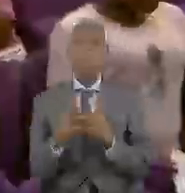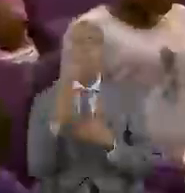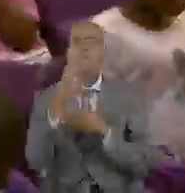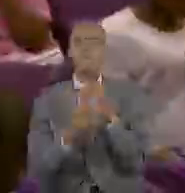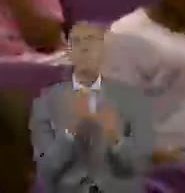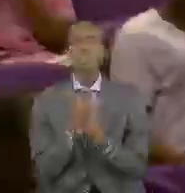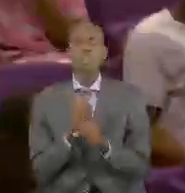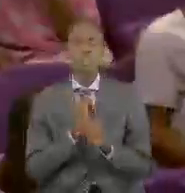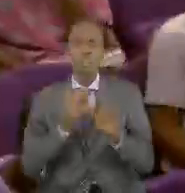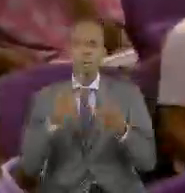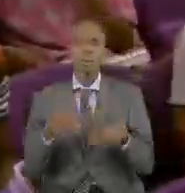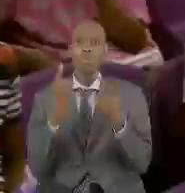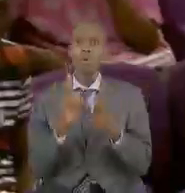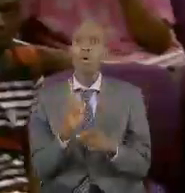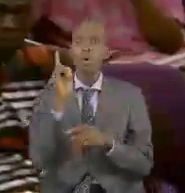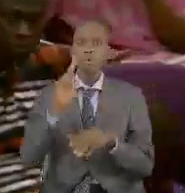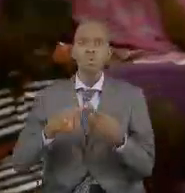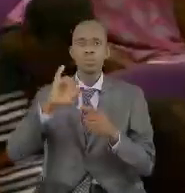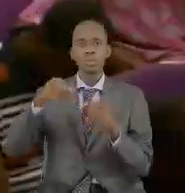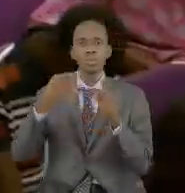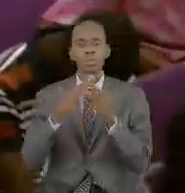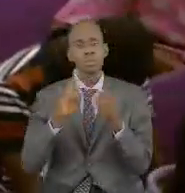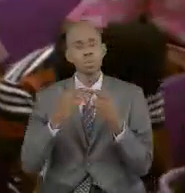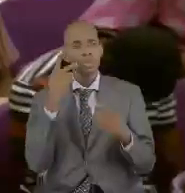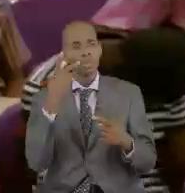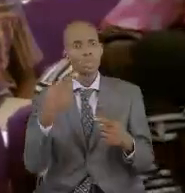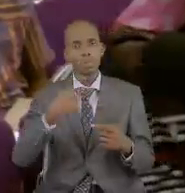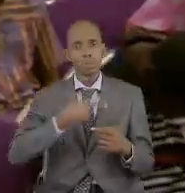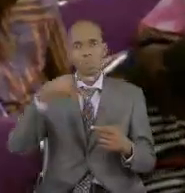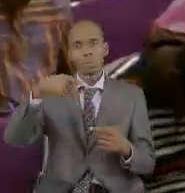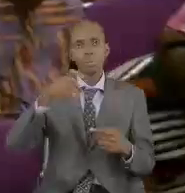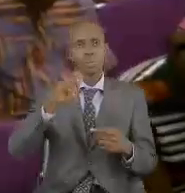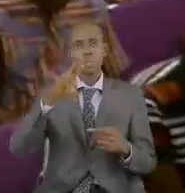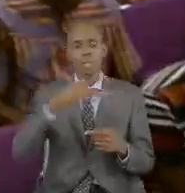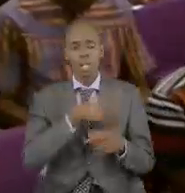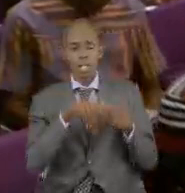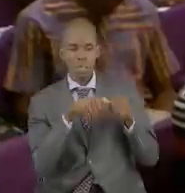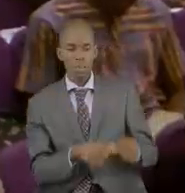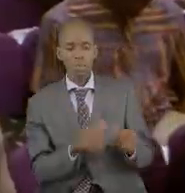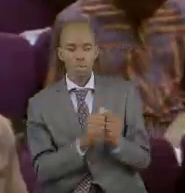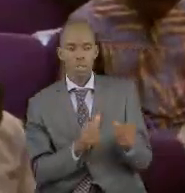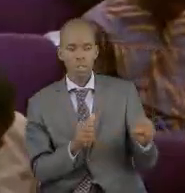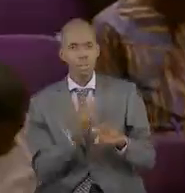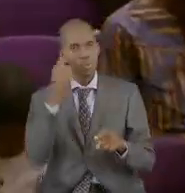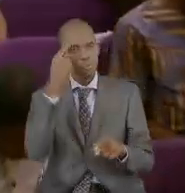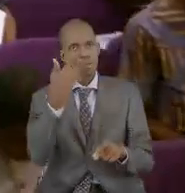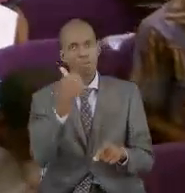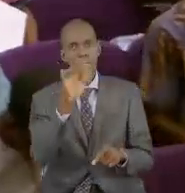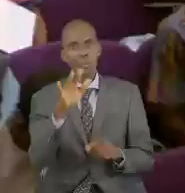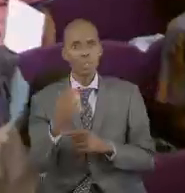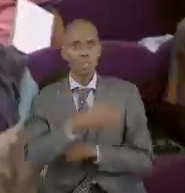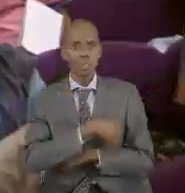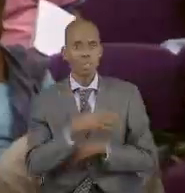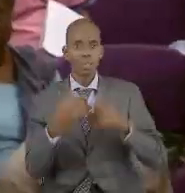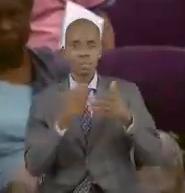went up to Jerusalem to see Peter and abode with him 15 days. Verse 19 says, it